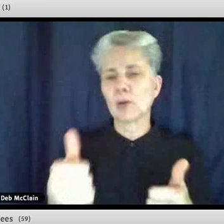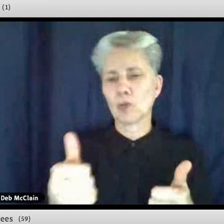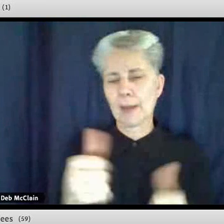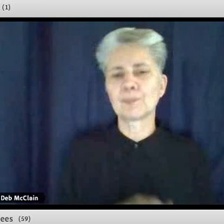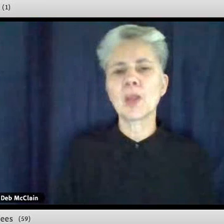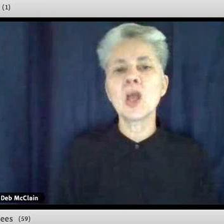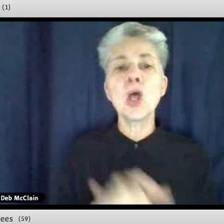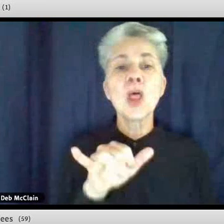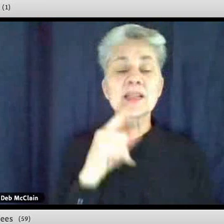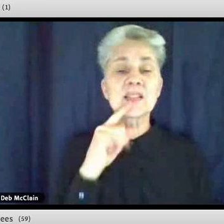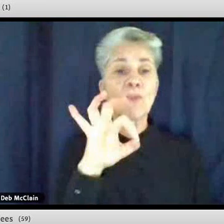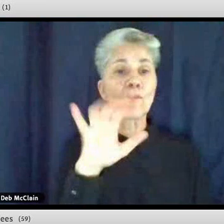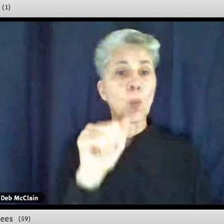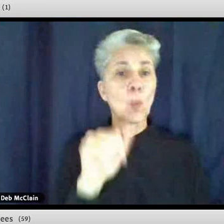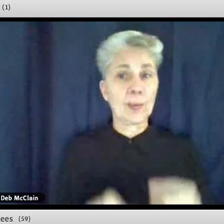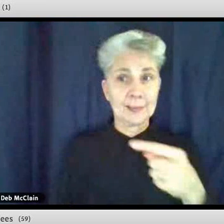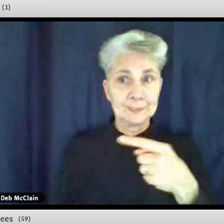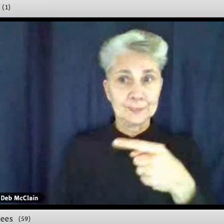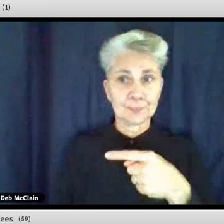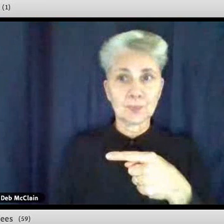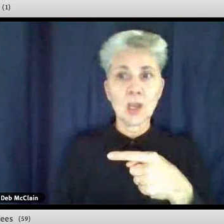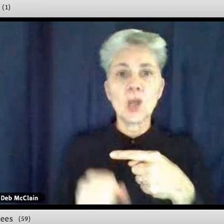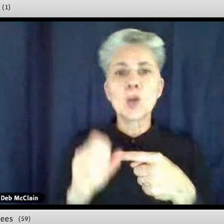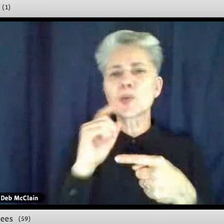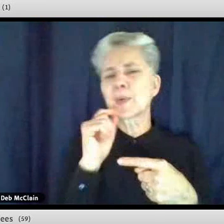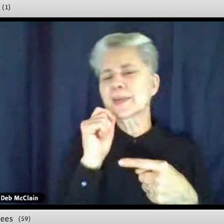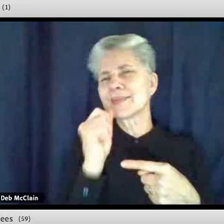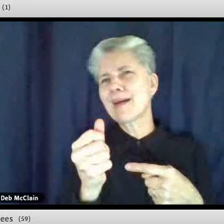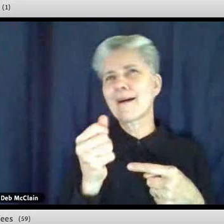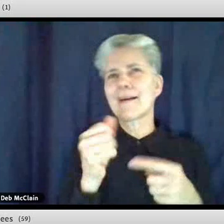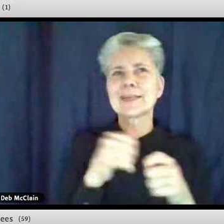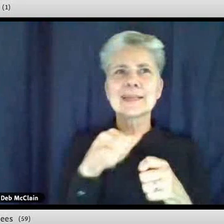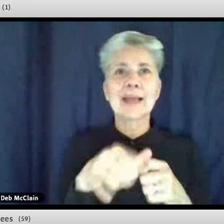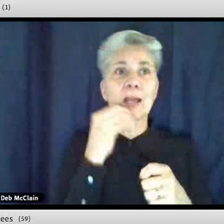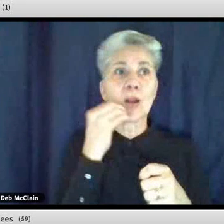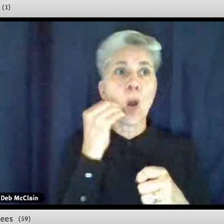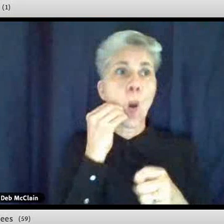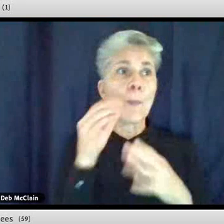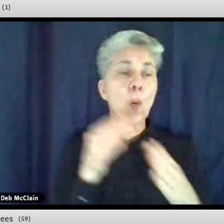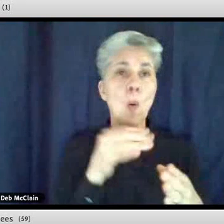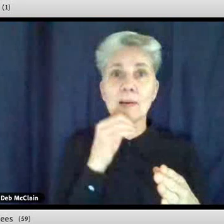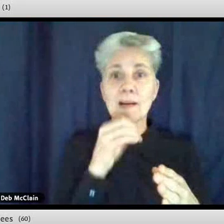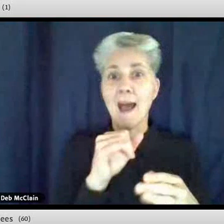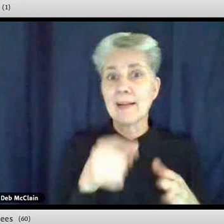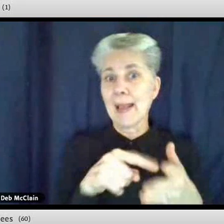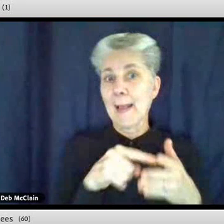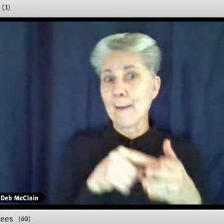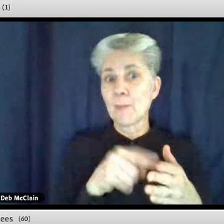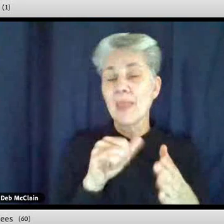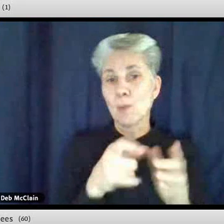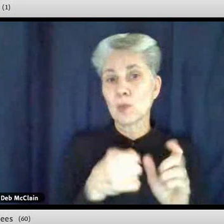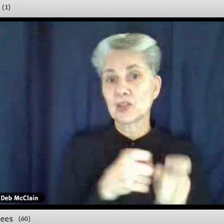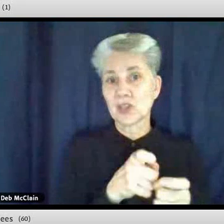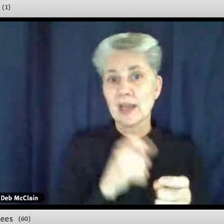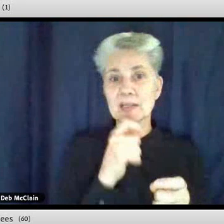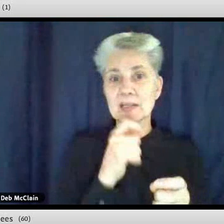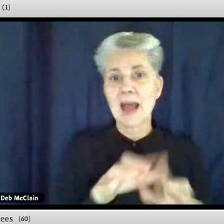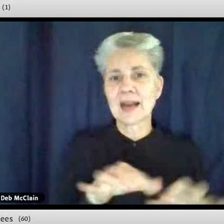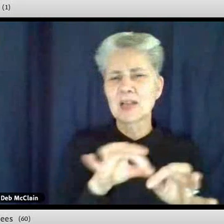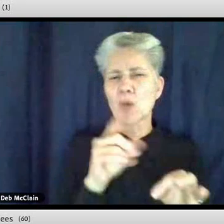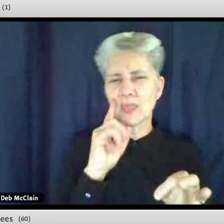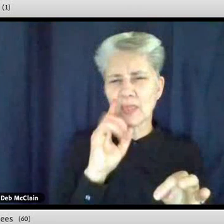10 minutes ago. Wow. Okay. So this is for Florida. And so it's not a stay-at-home order not implemented. That'll